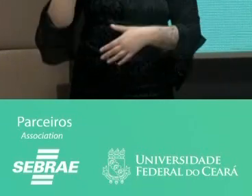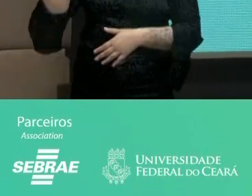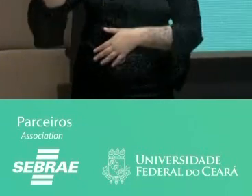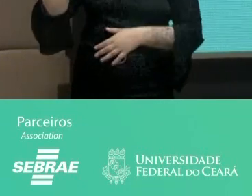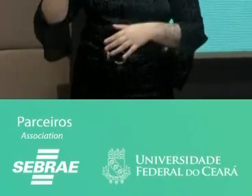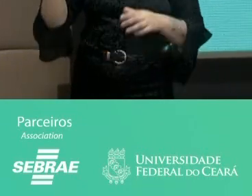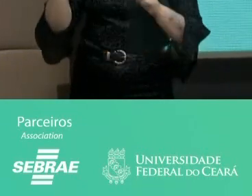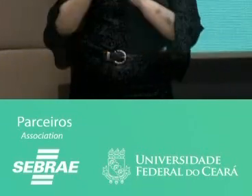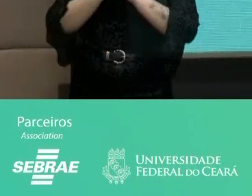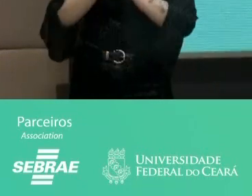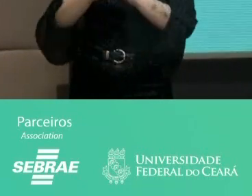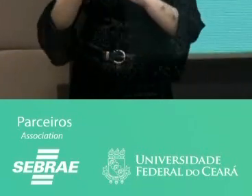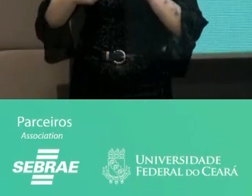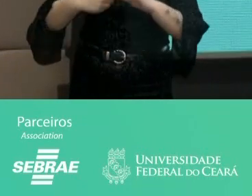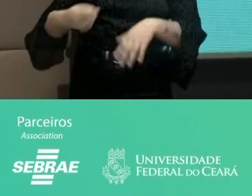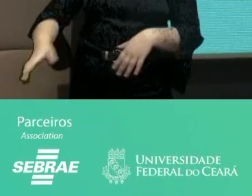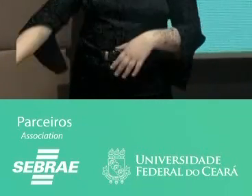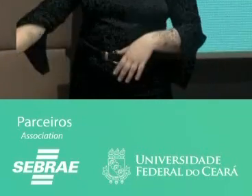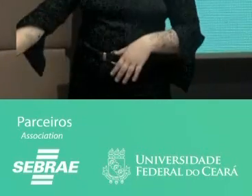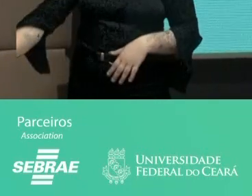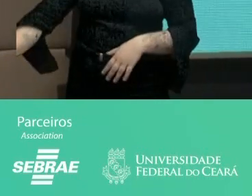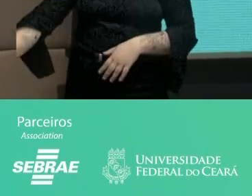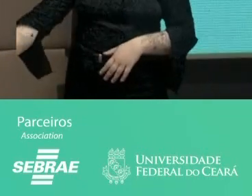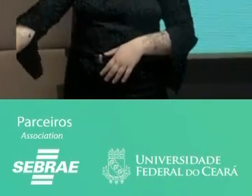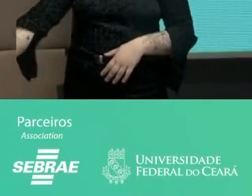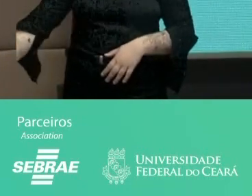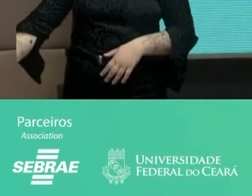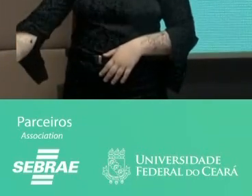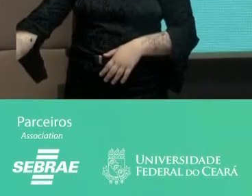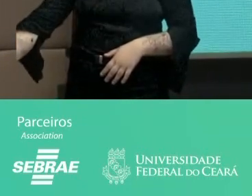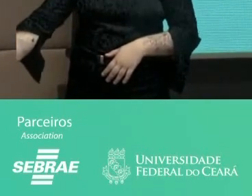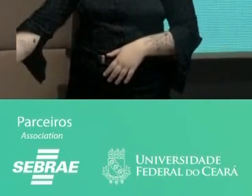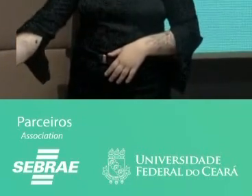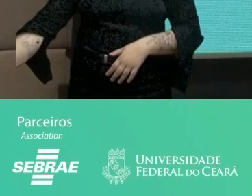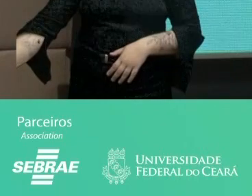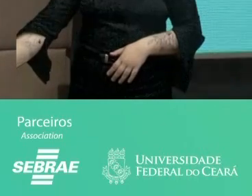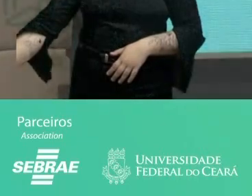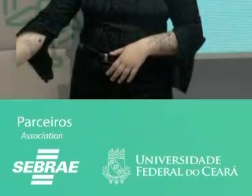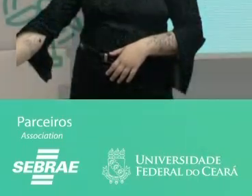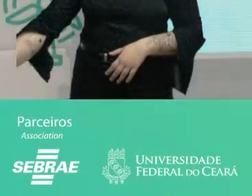acompanhar o vídeo que ela deixou gravado para nós. Video.